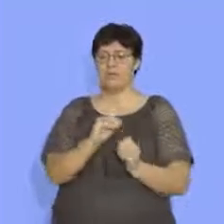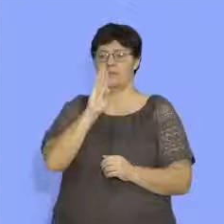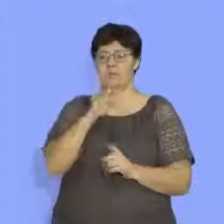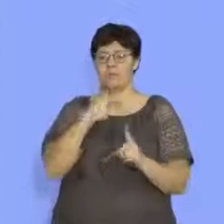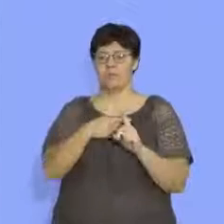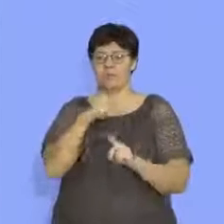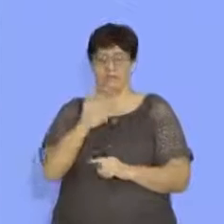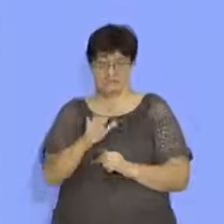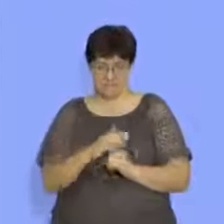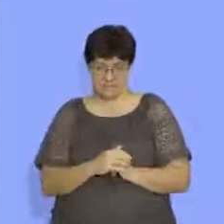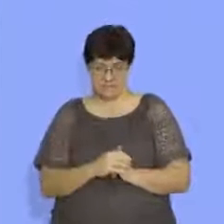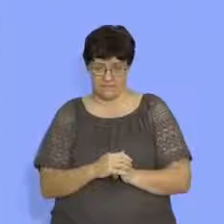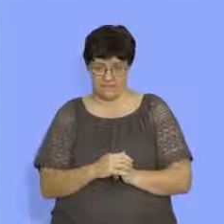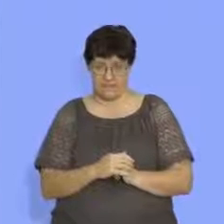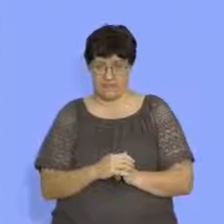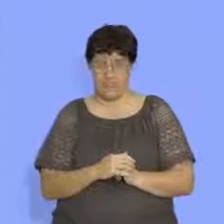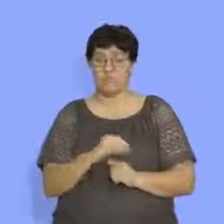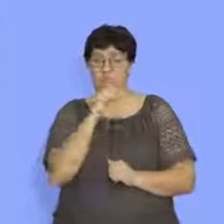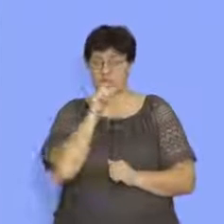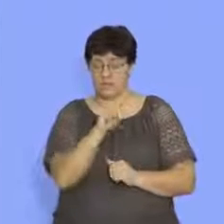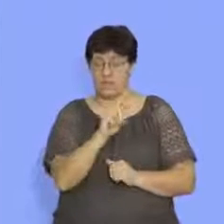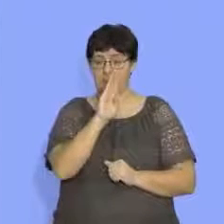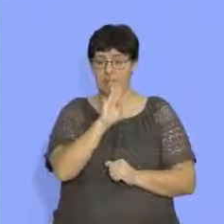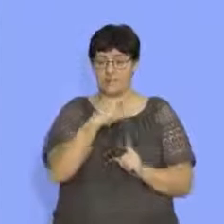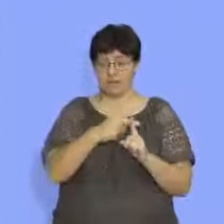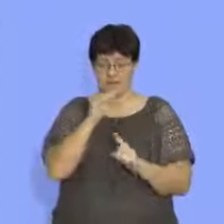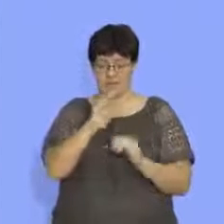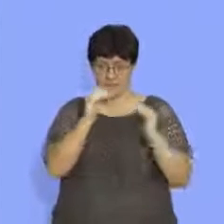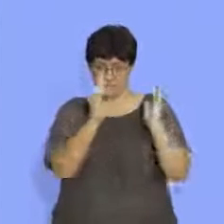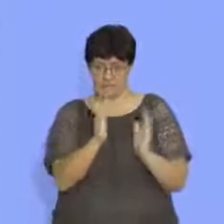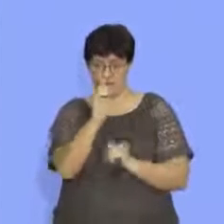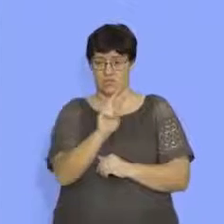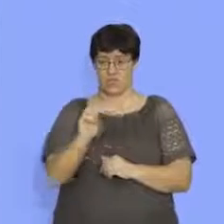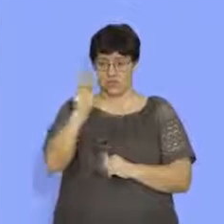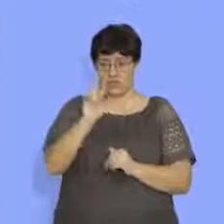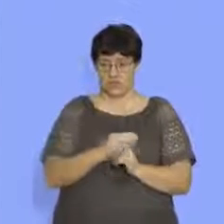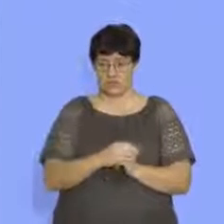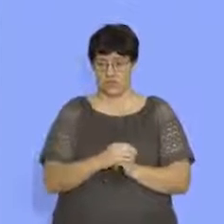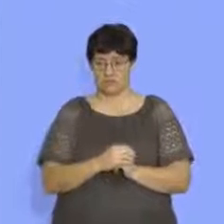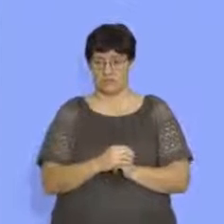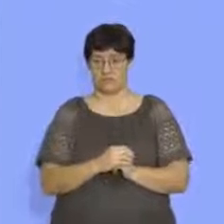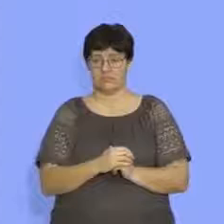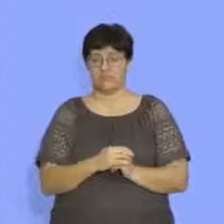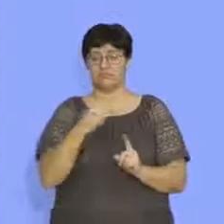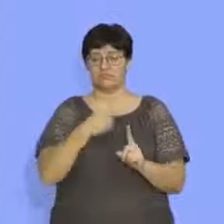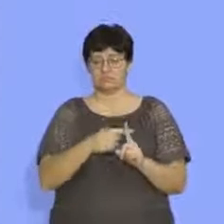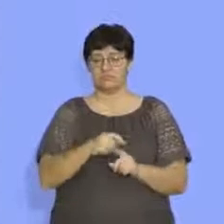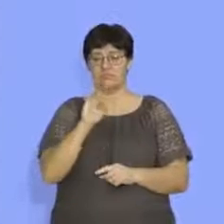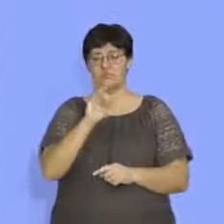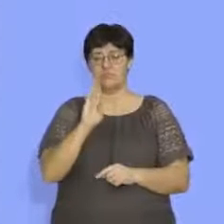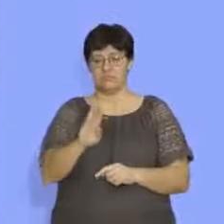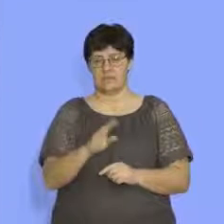in B plus 5. So that will be B plus 5 all